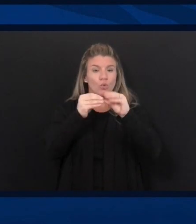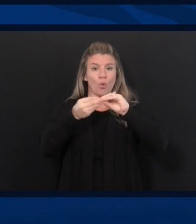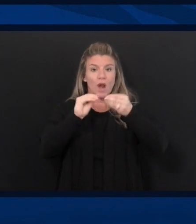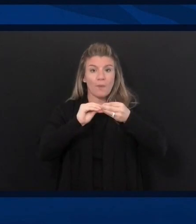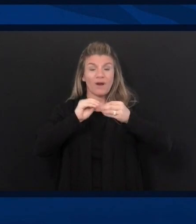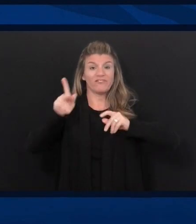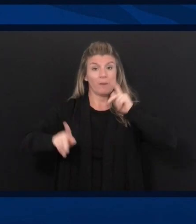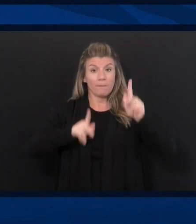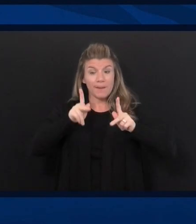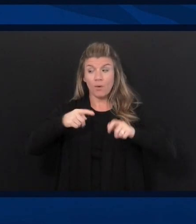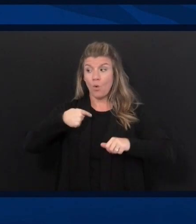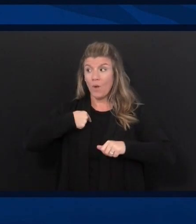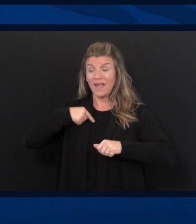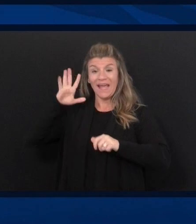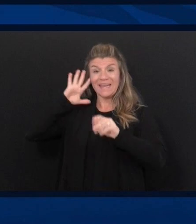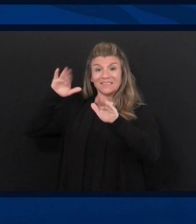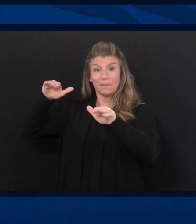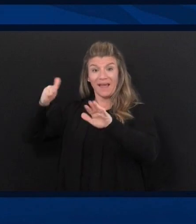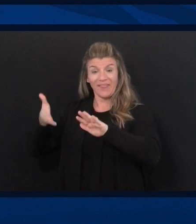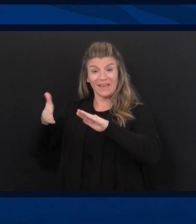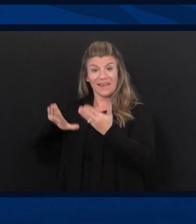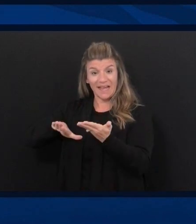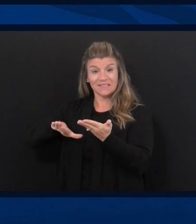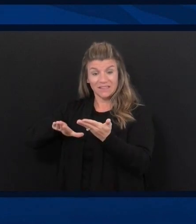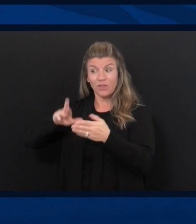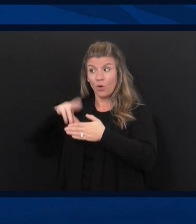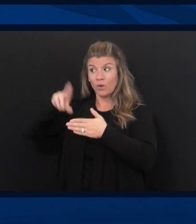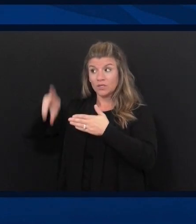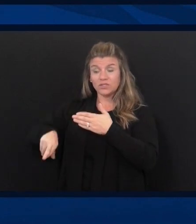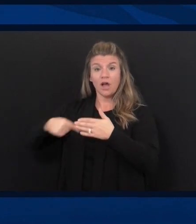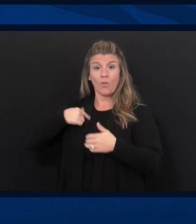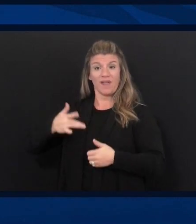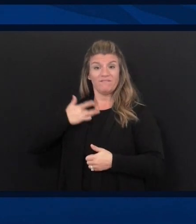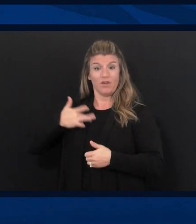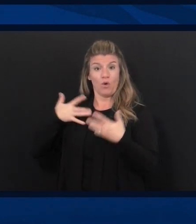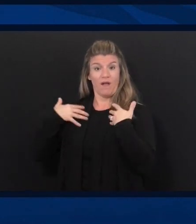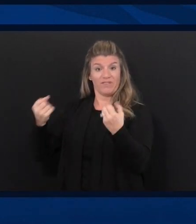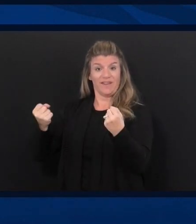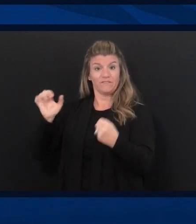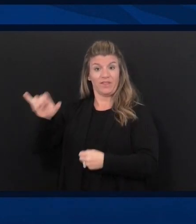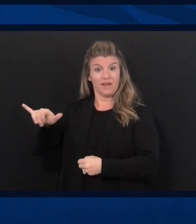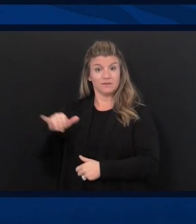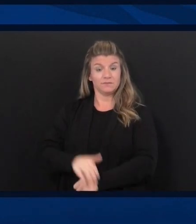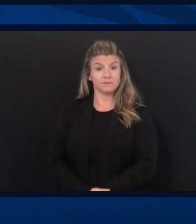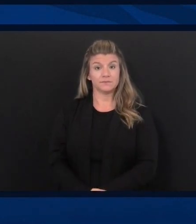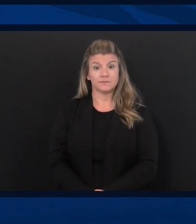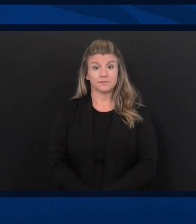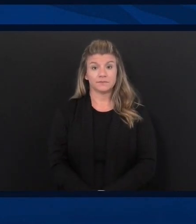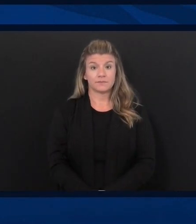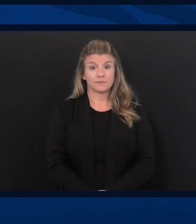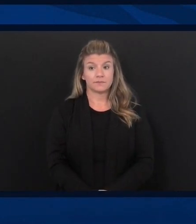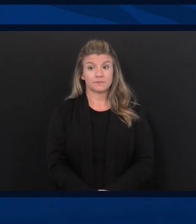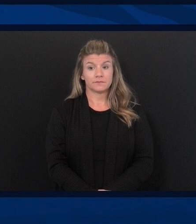citizens that we expect to test to get the results that we can feel confident in?